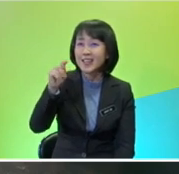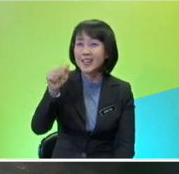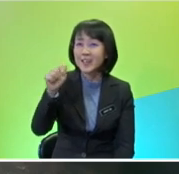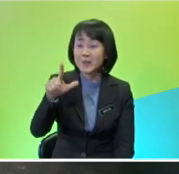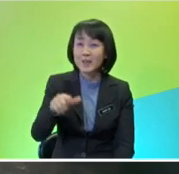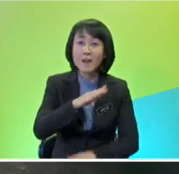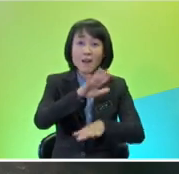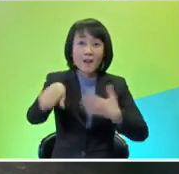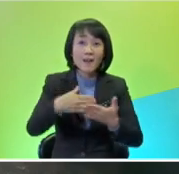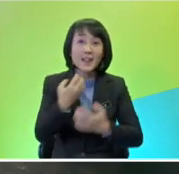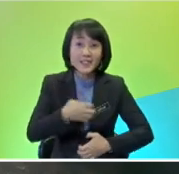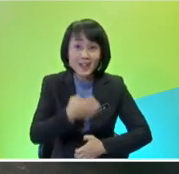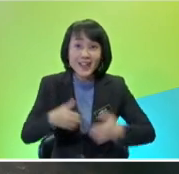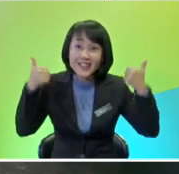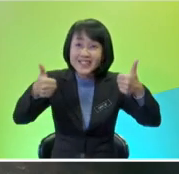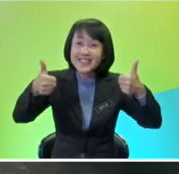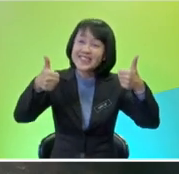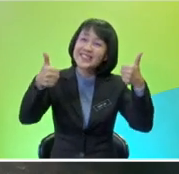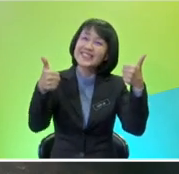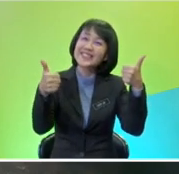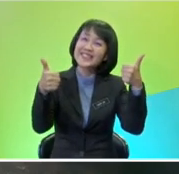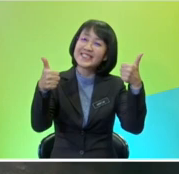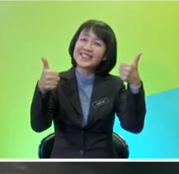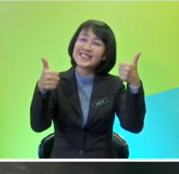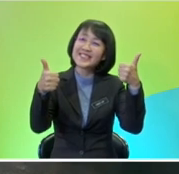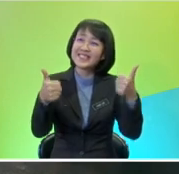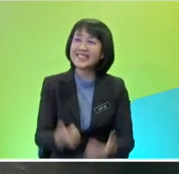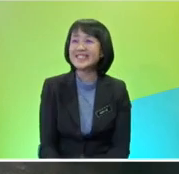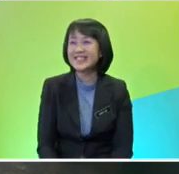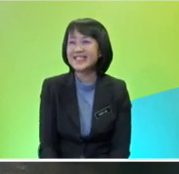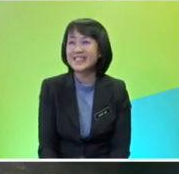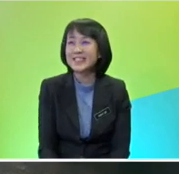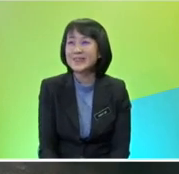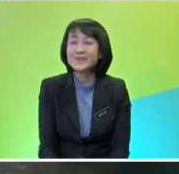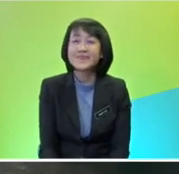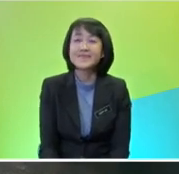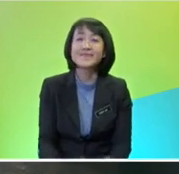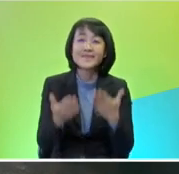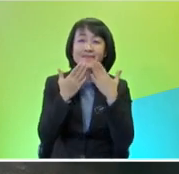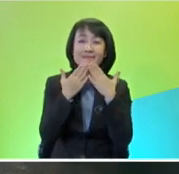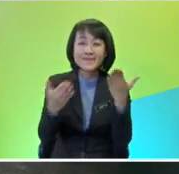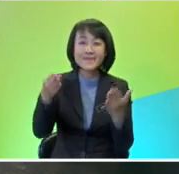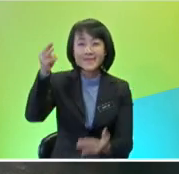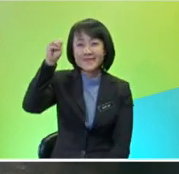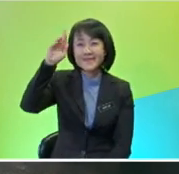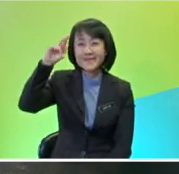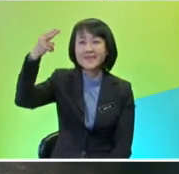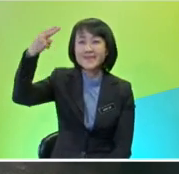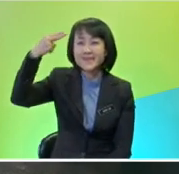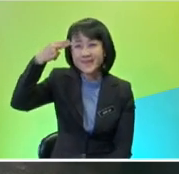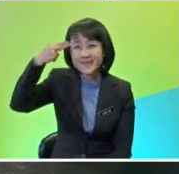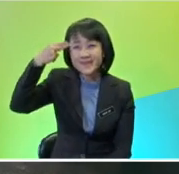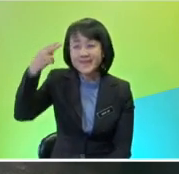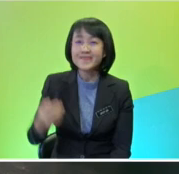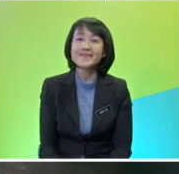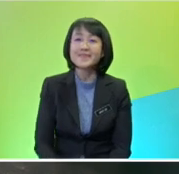thumbs up. I have. Yes, yes. Of course, we're all at the beach. Well, with that, also, thank you very much, Mr. Haikal. Yep, thank you very much. And for everyone